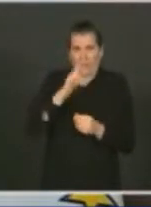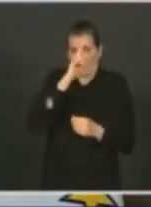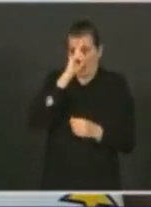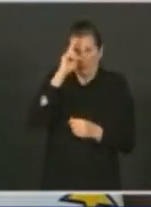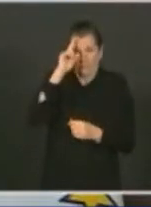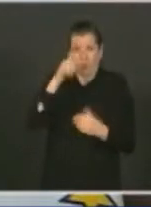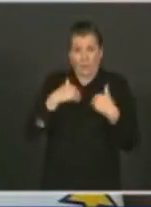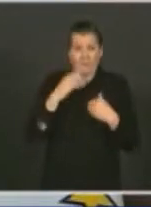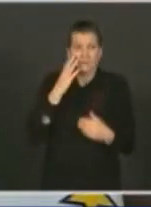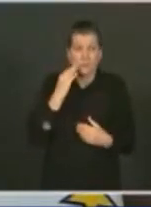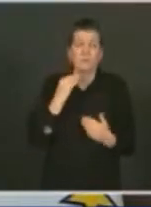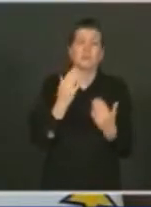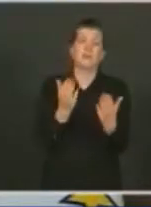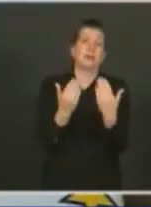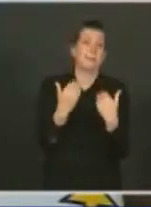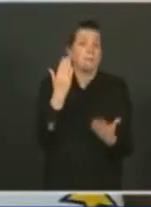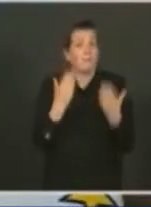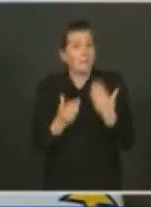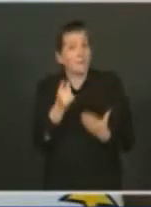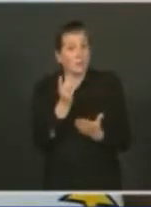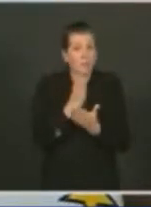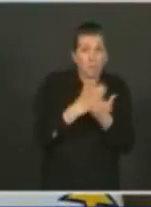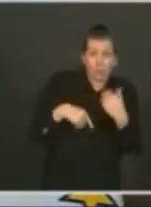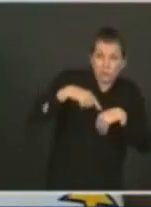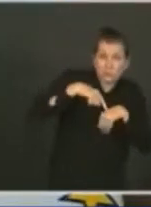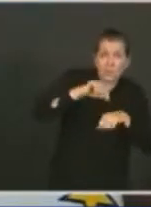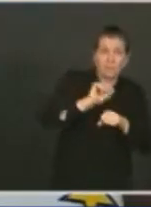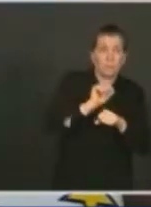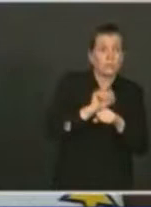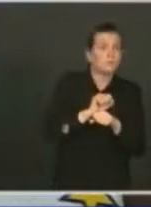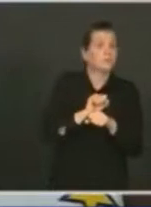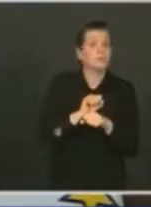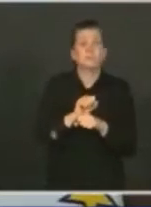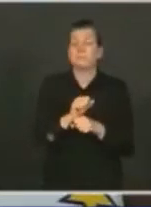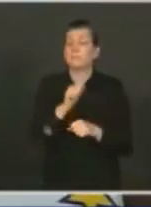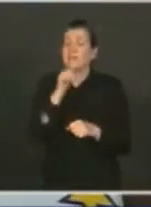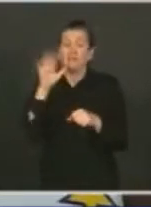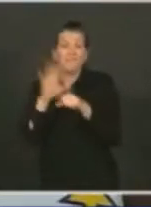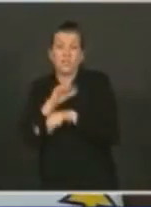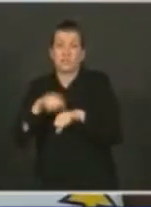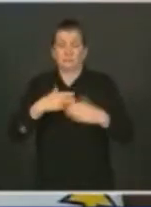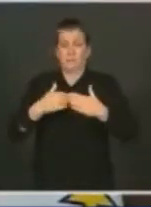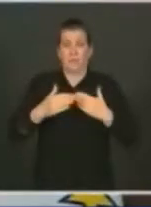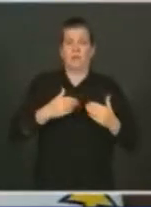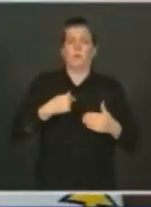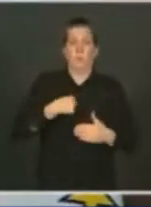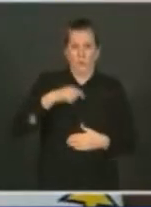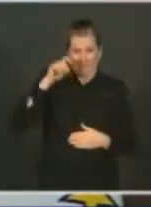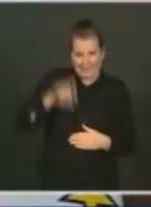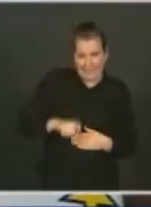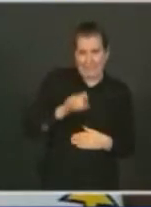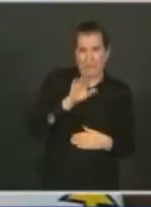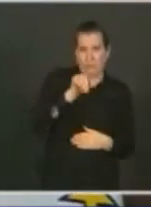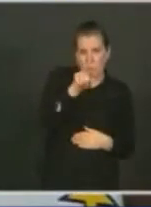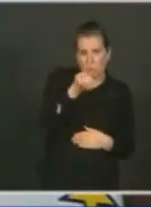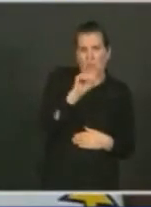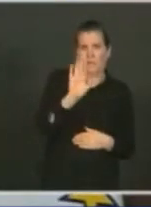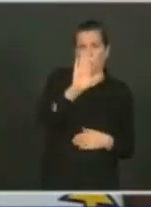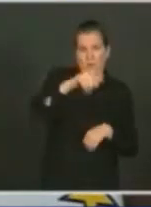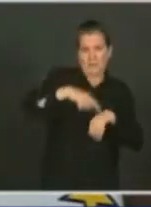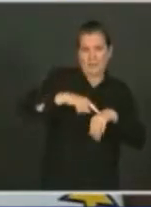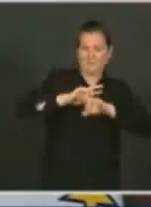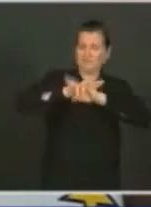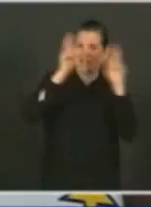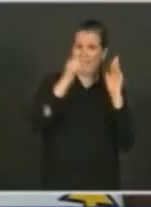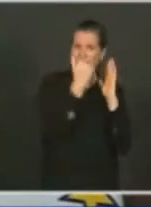maybe you're not fully retired, partially retired, part-time employed, we need you now. We need you now. We need to staff up, and we